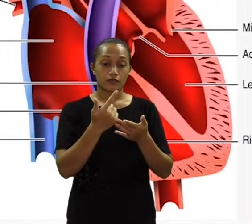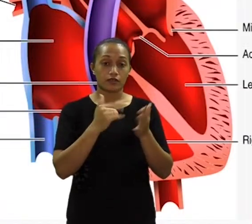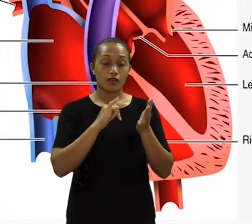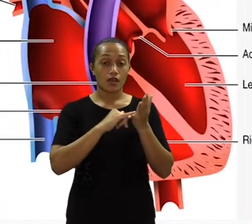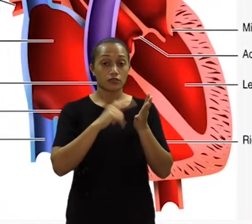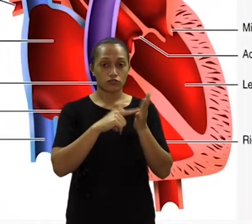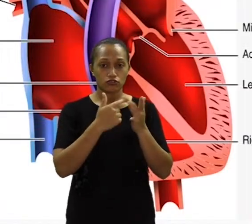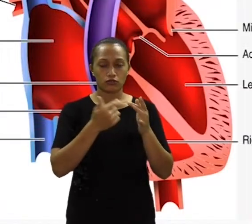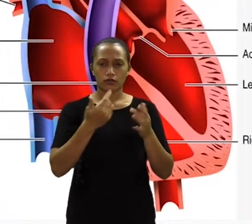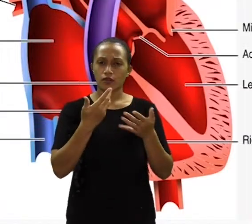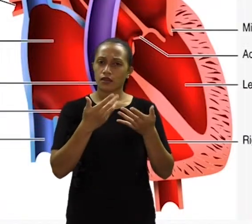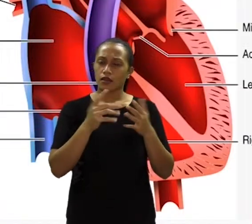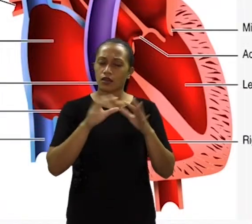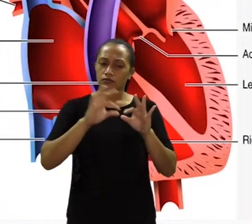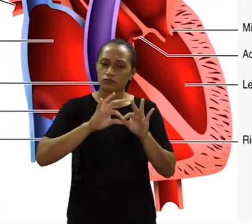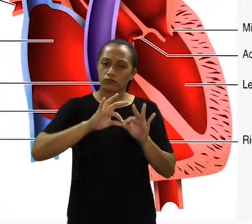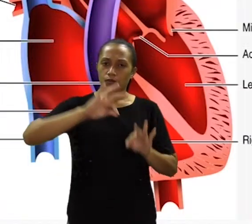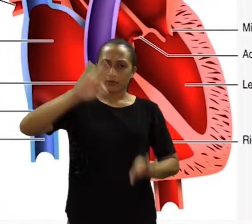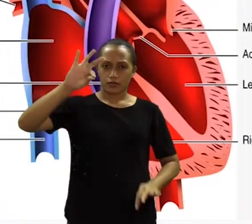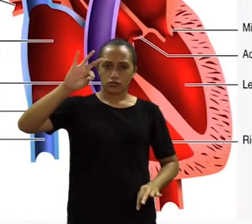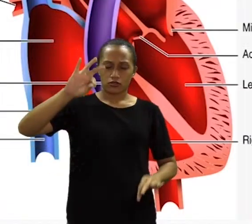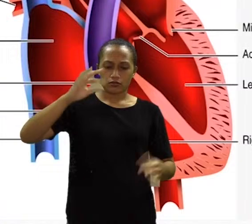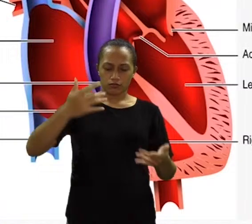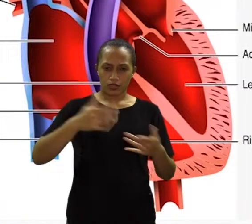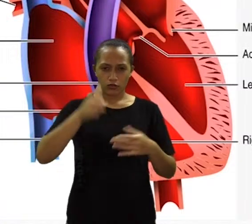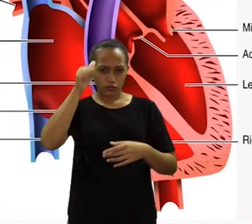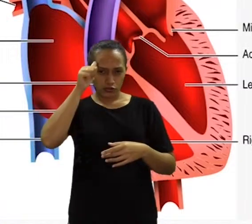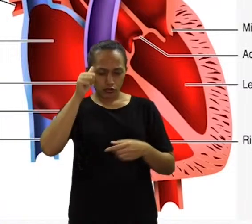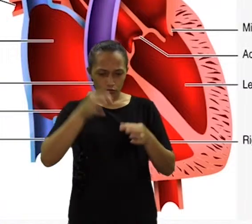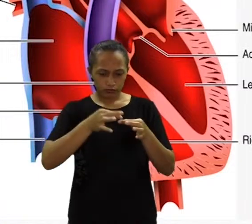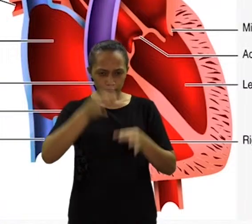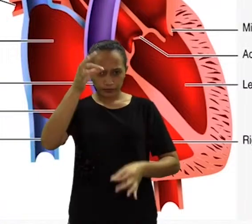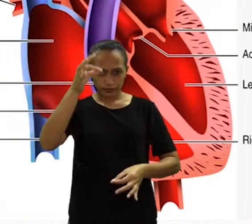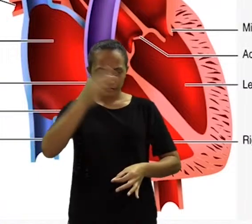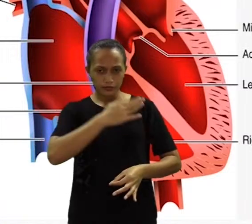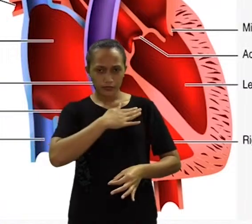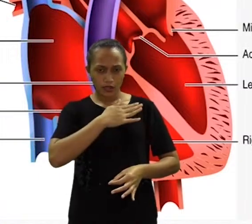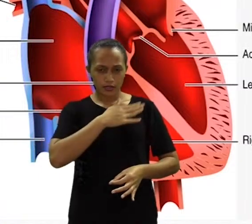do we measure stroke volume? How do we measure your